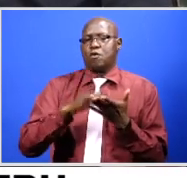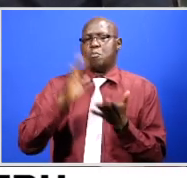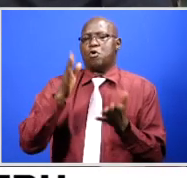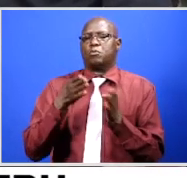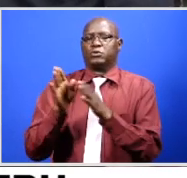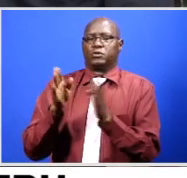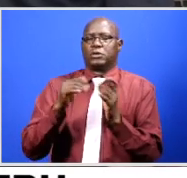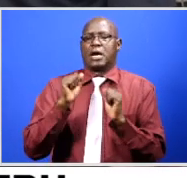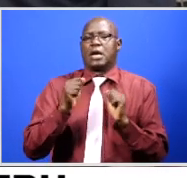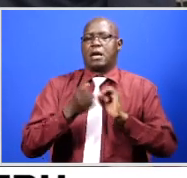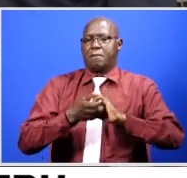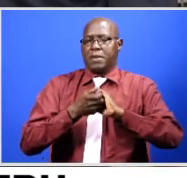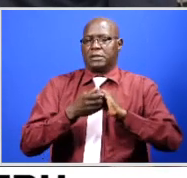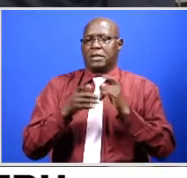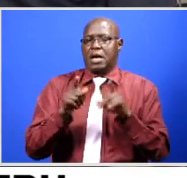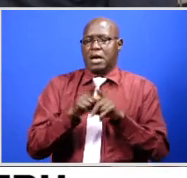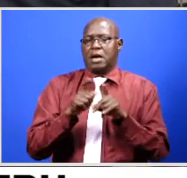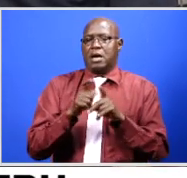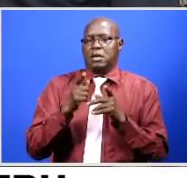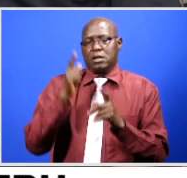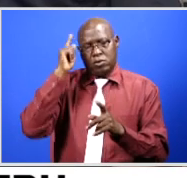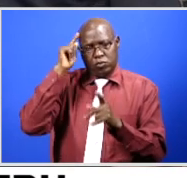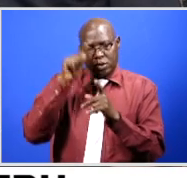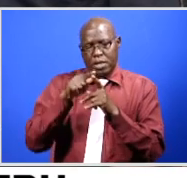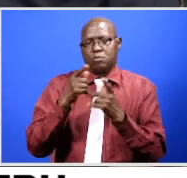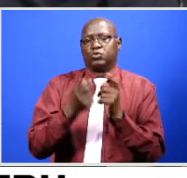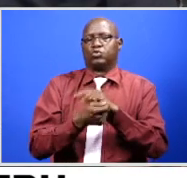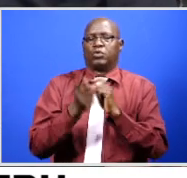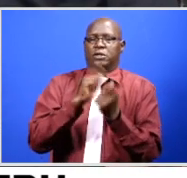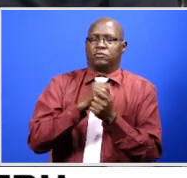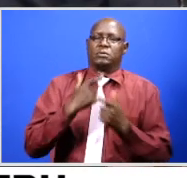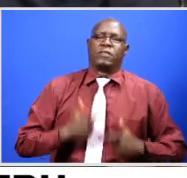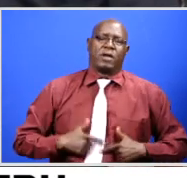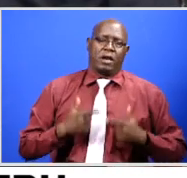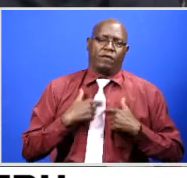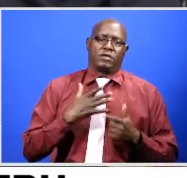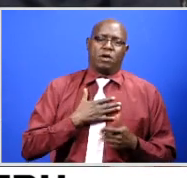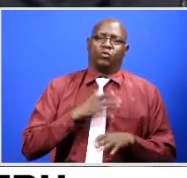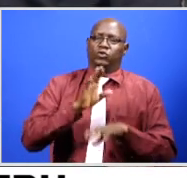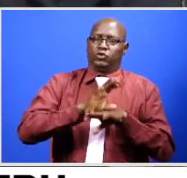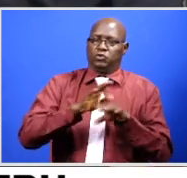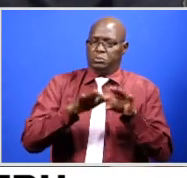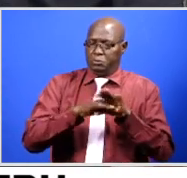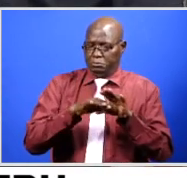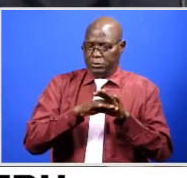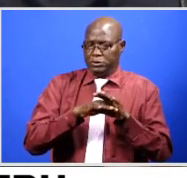to partner as we strive to transform the lives of our church members and also our customers.